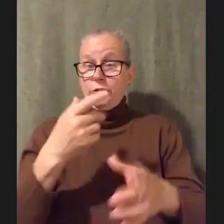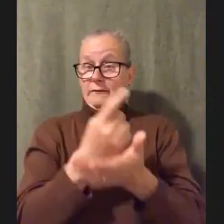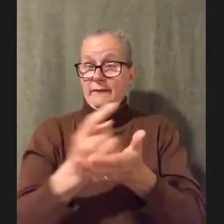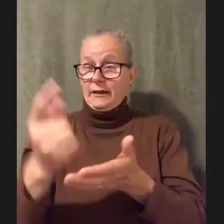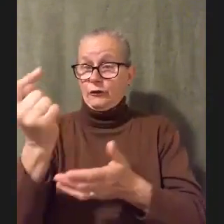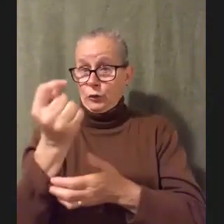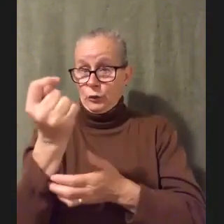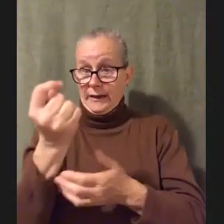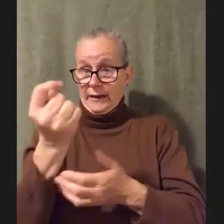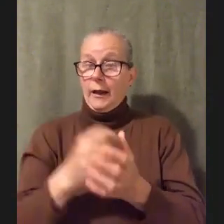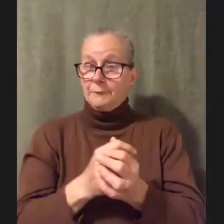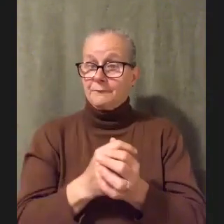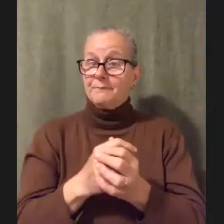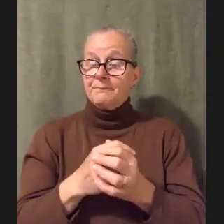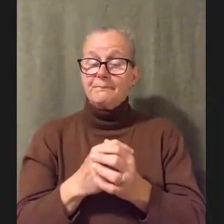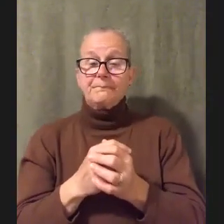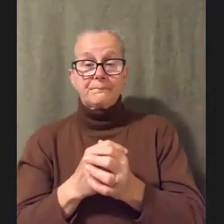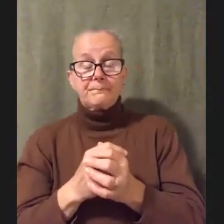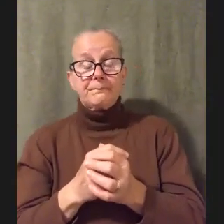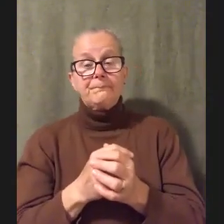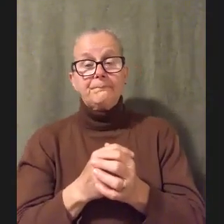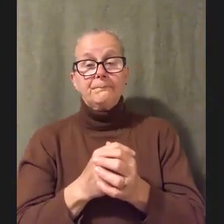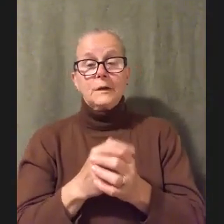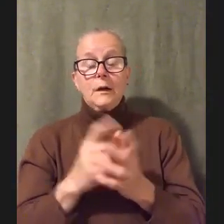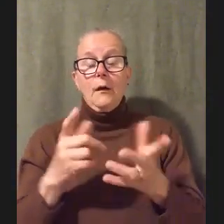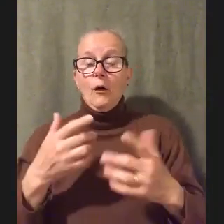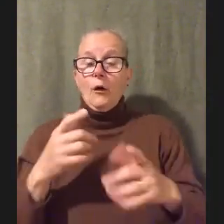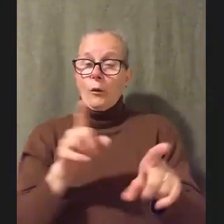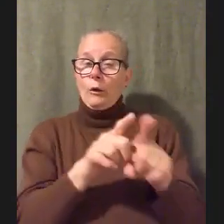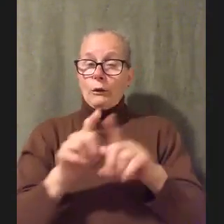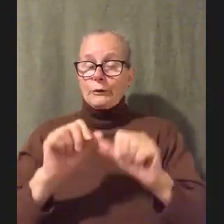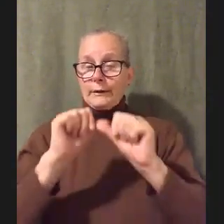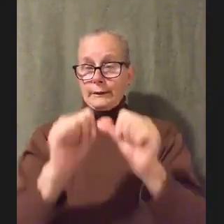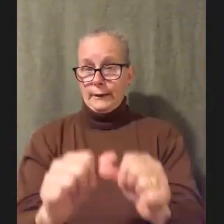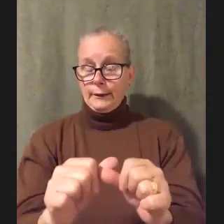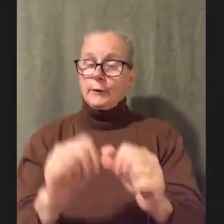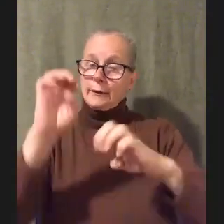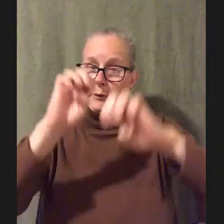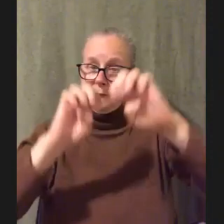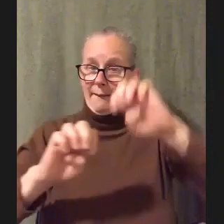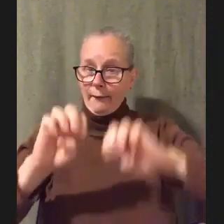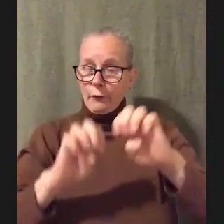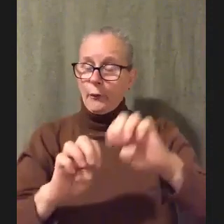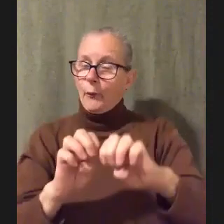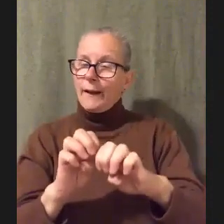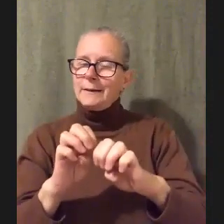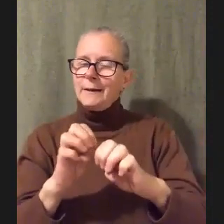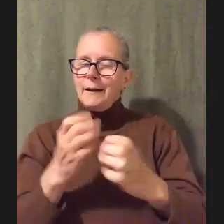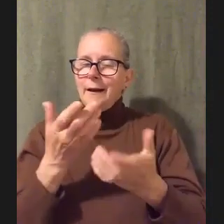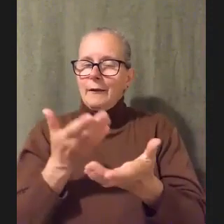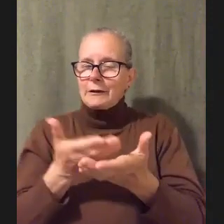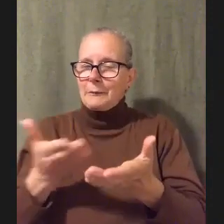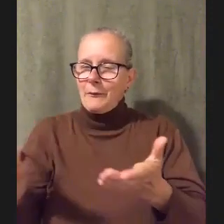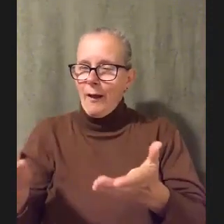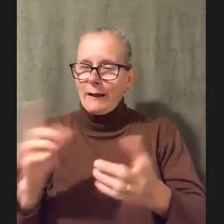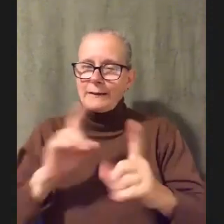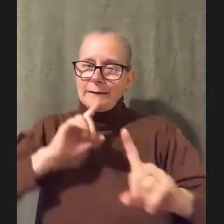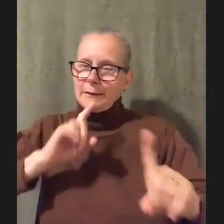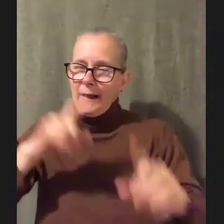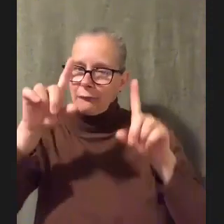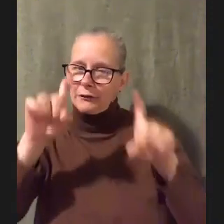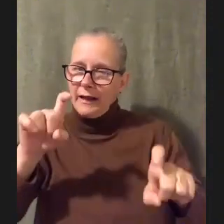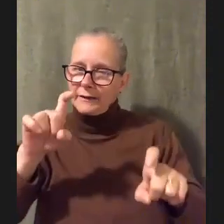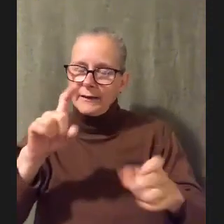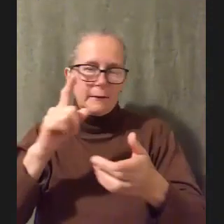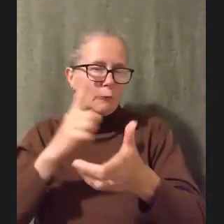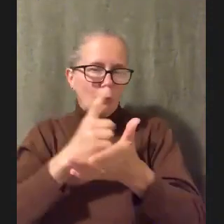media availability. We are also continuing to evaluate supply and demand for testing on a weekly basis